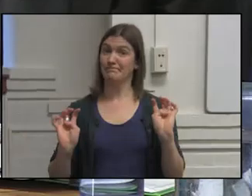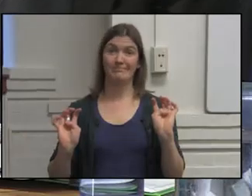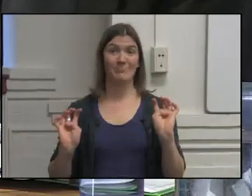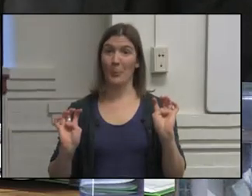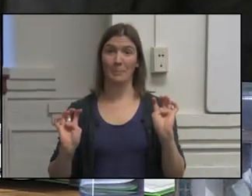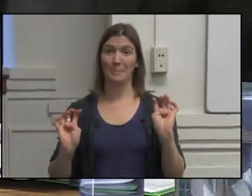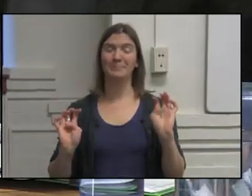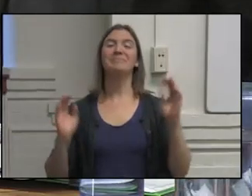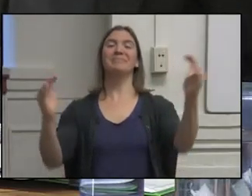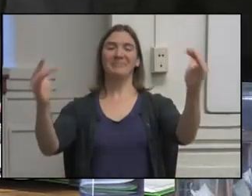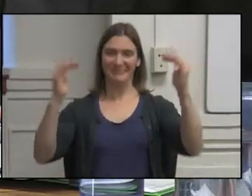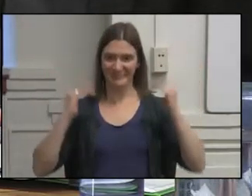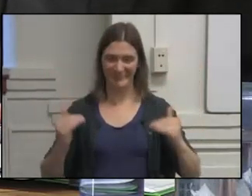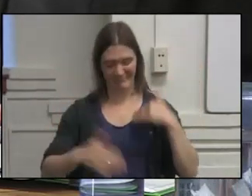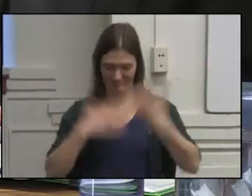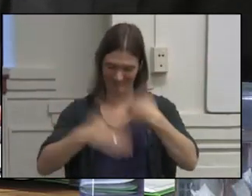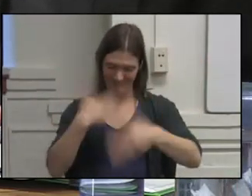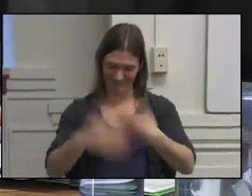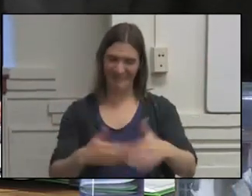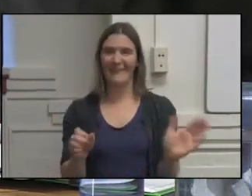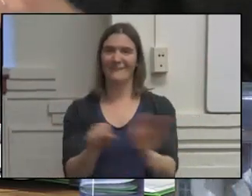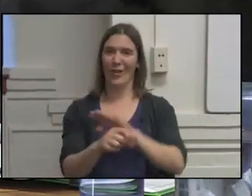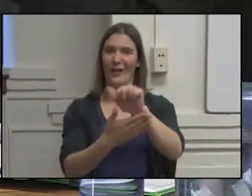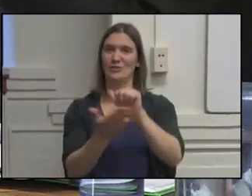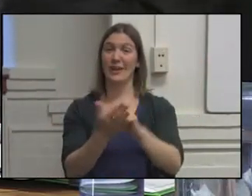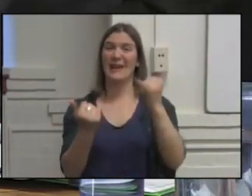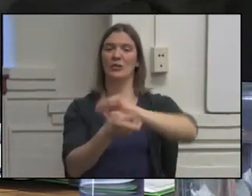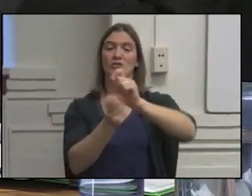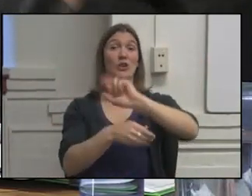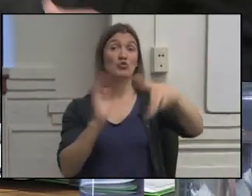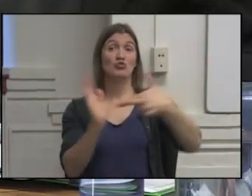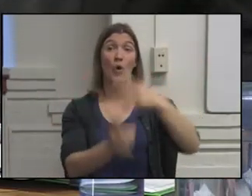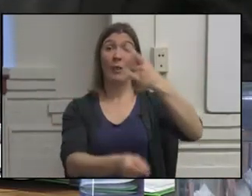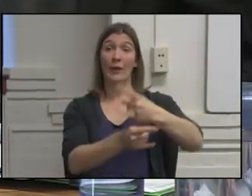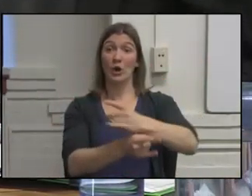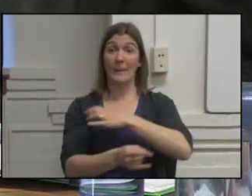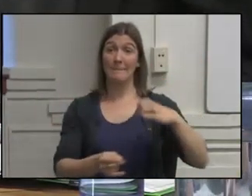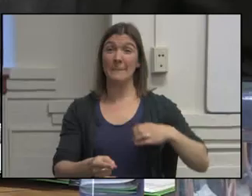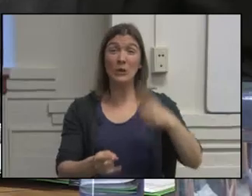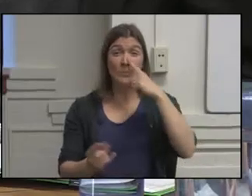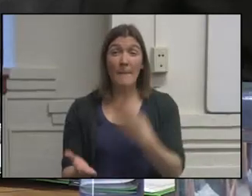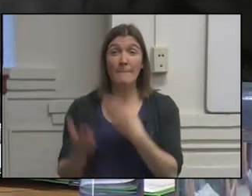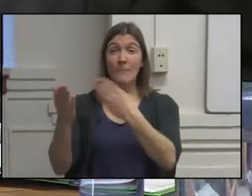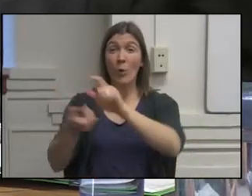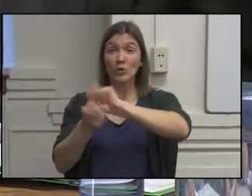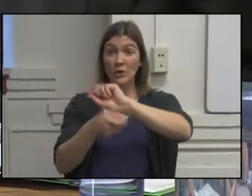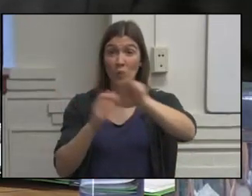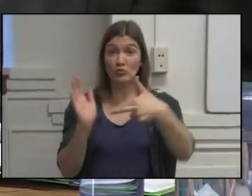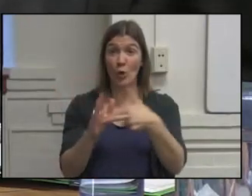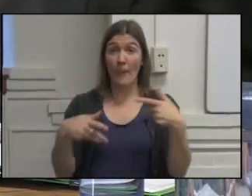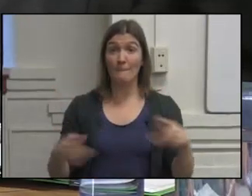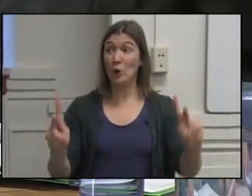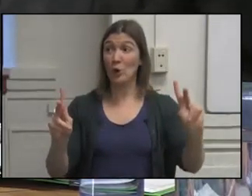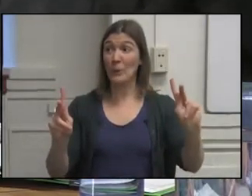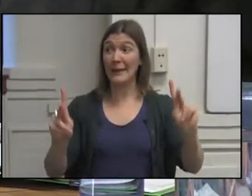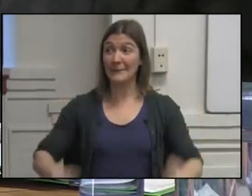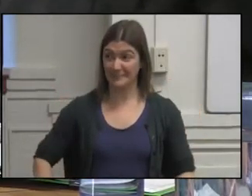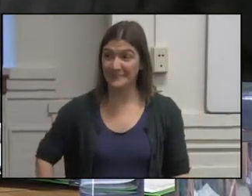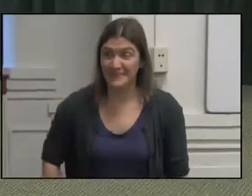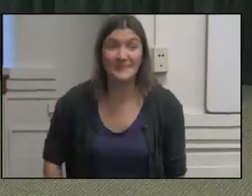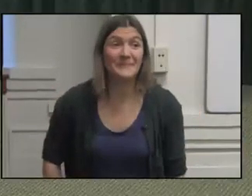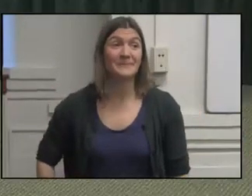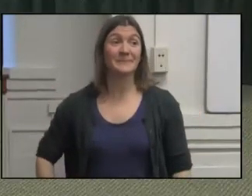Okay, then we are going to move into our role as liquor commissioners. I would be seeking a motion to convene as liquor